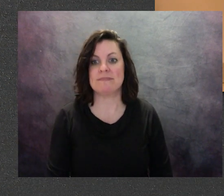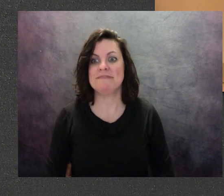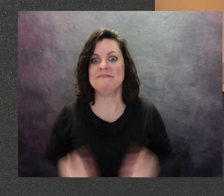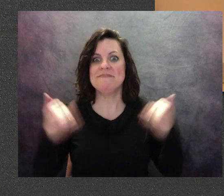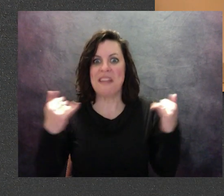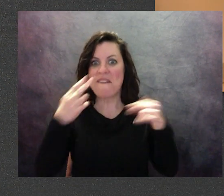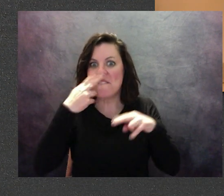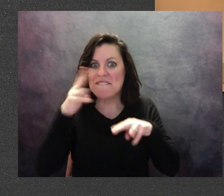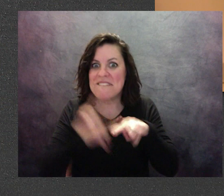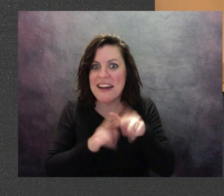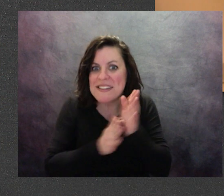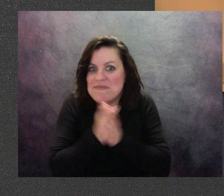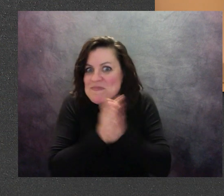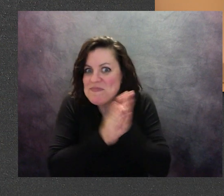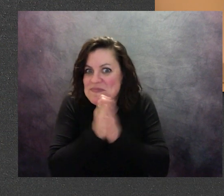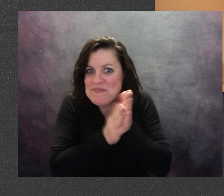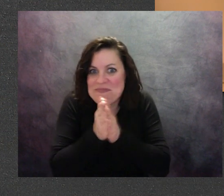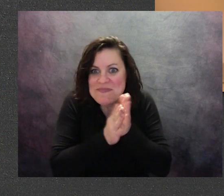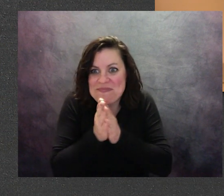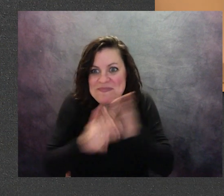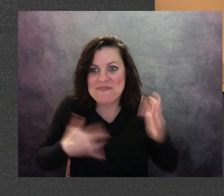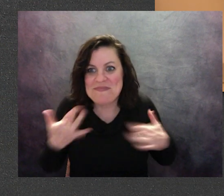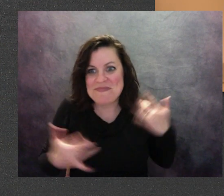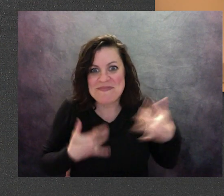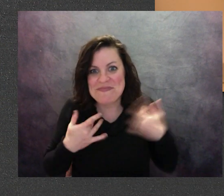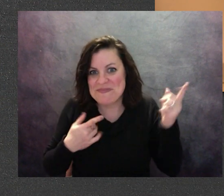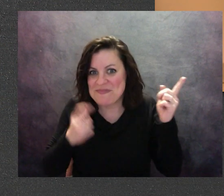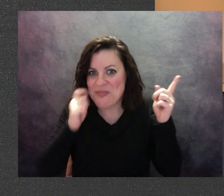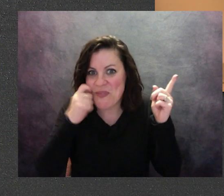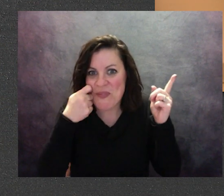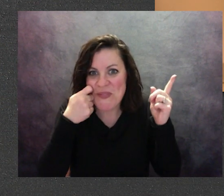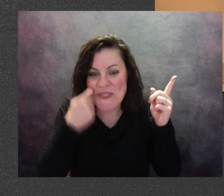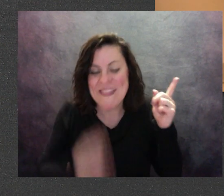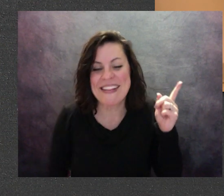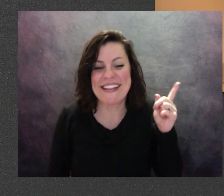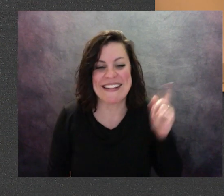Now, this is the fun part. Watch what this magnet does.